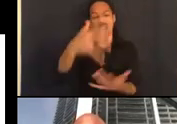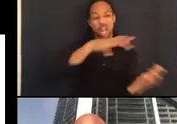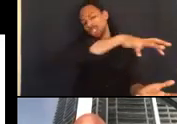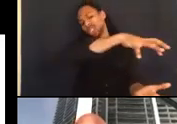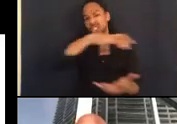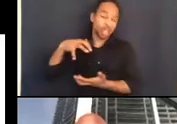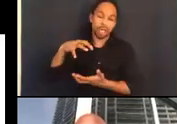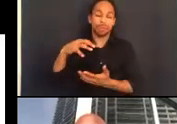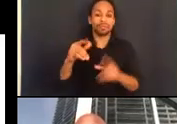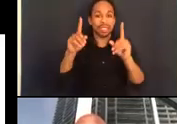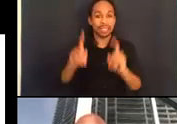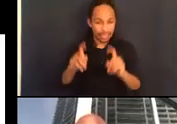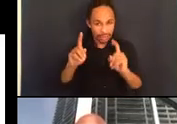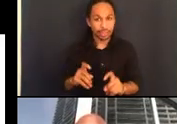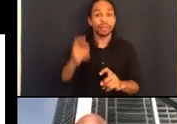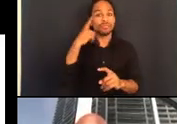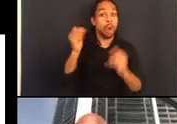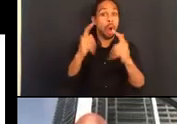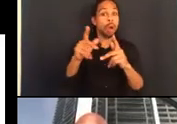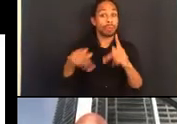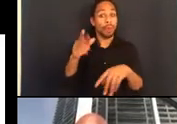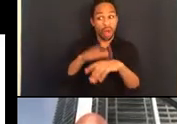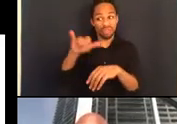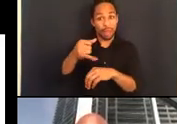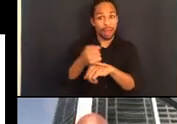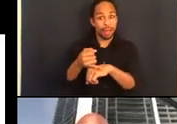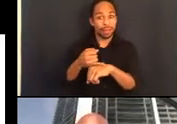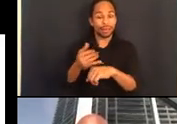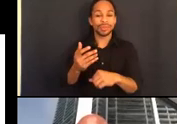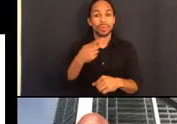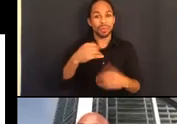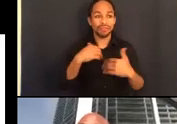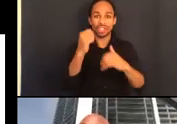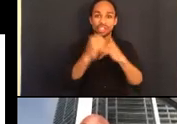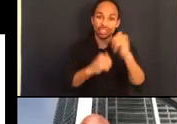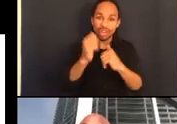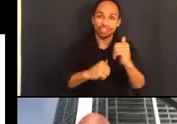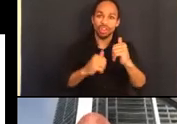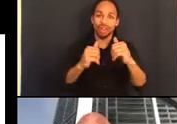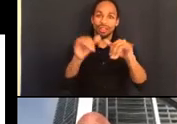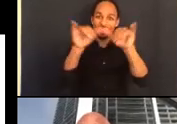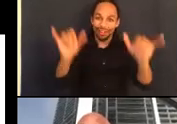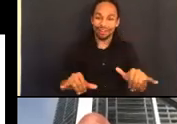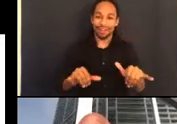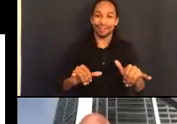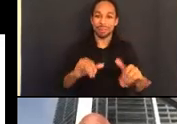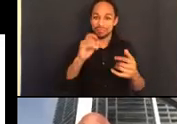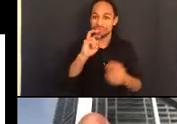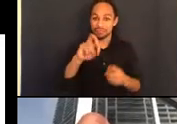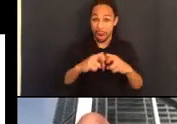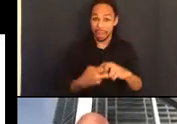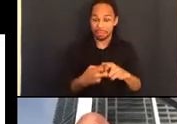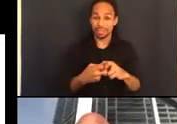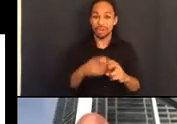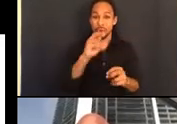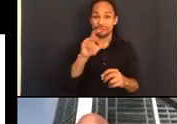in the vein of structural issues with race and COVID, I want to let you know that the Black population